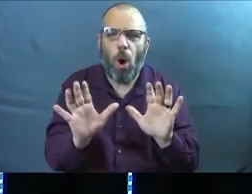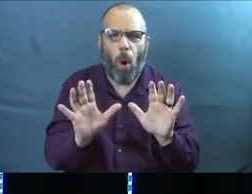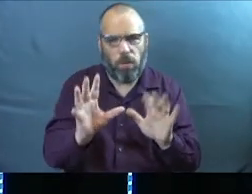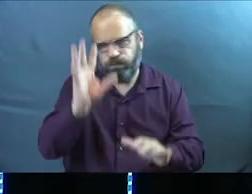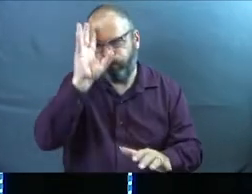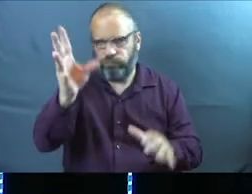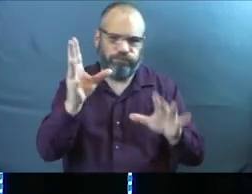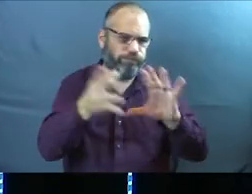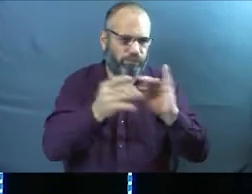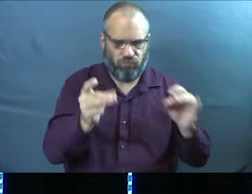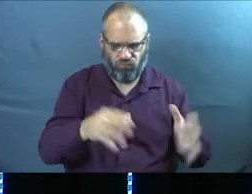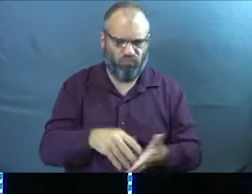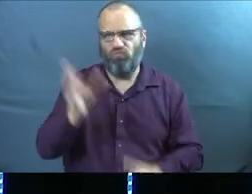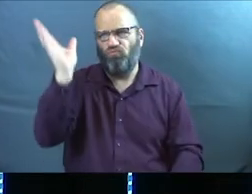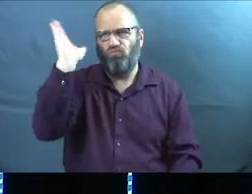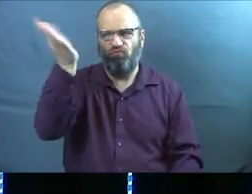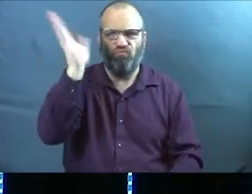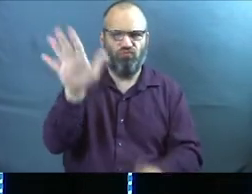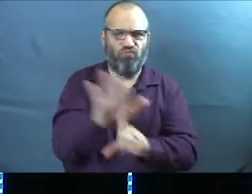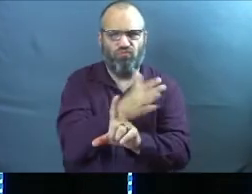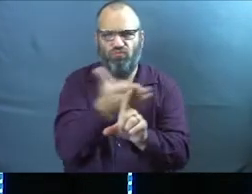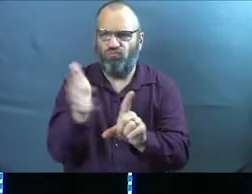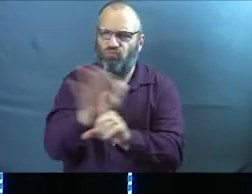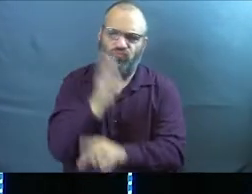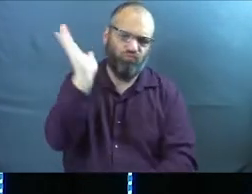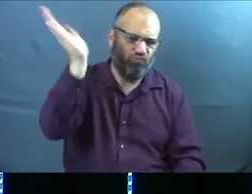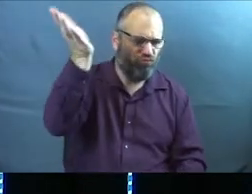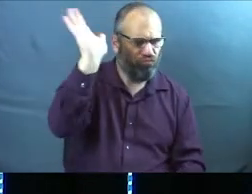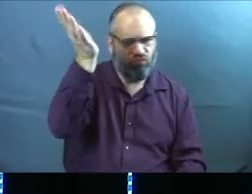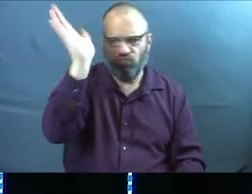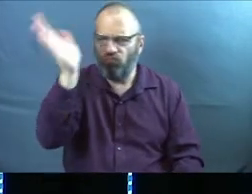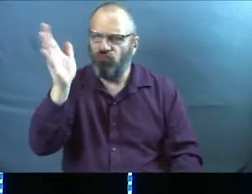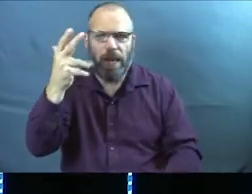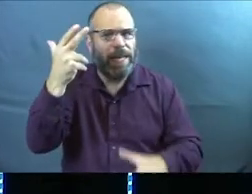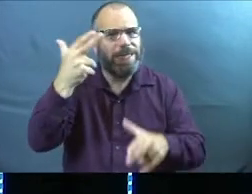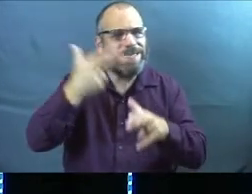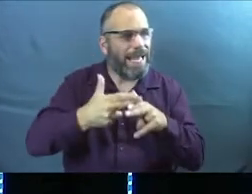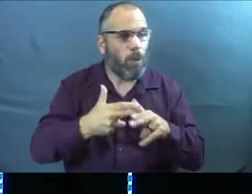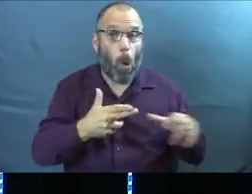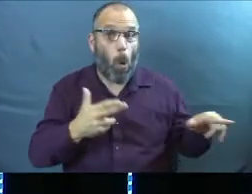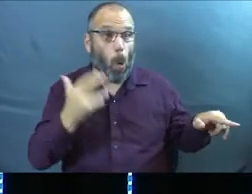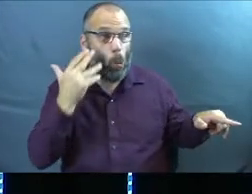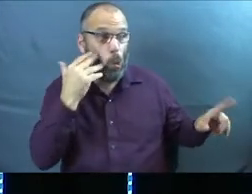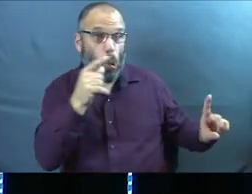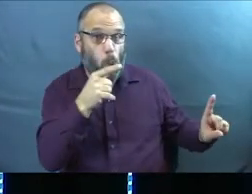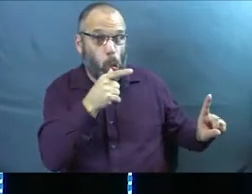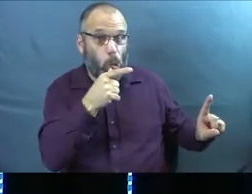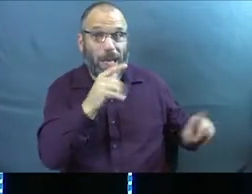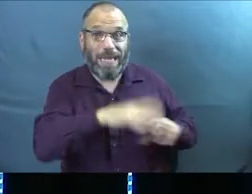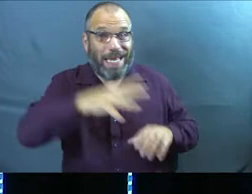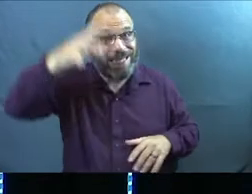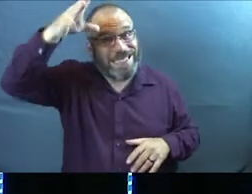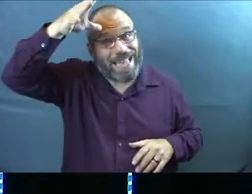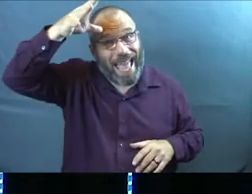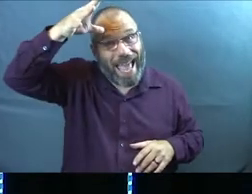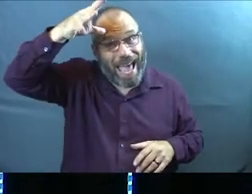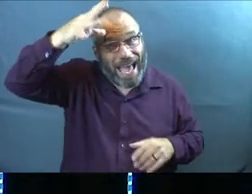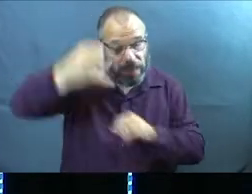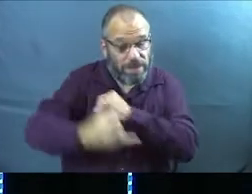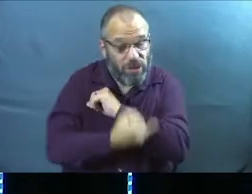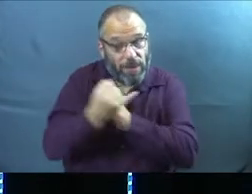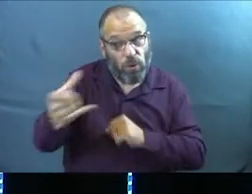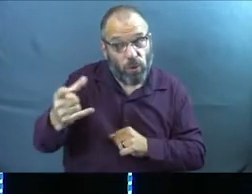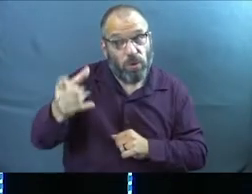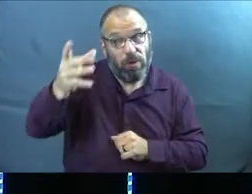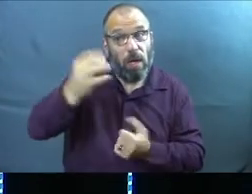this really good speech to him. They make this really good speech where they name drop, if you notice, they name drop the dad and say, because you love the dad,